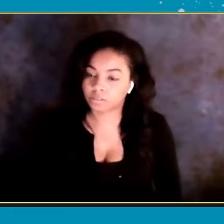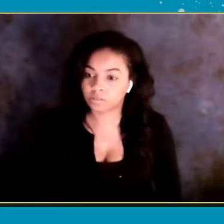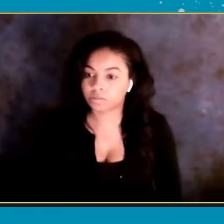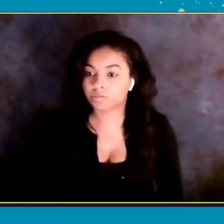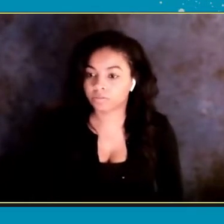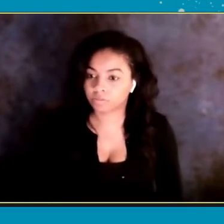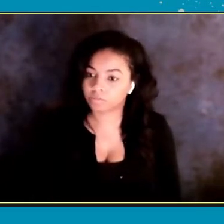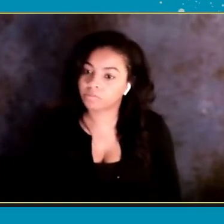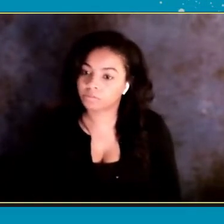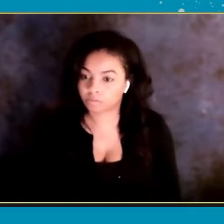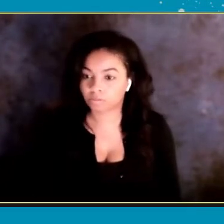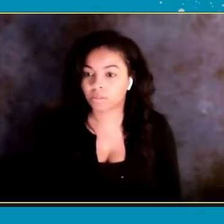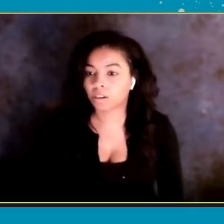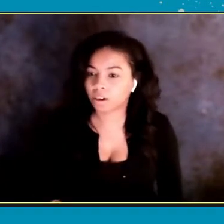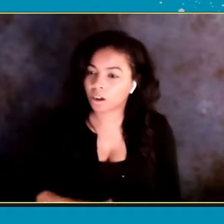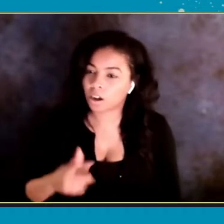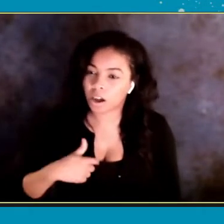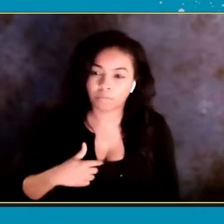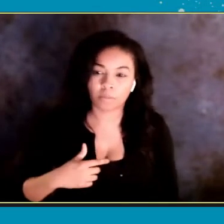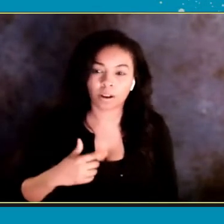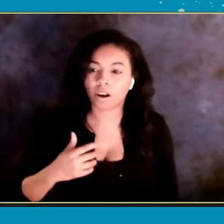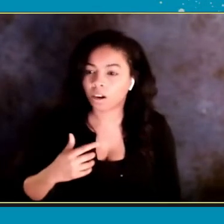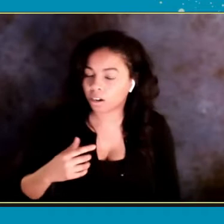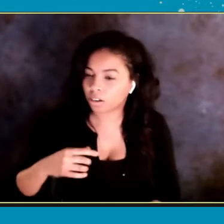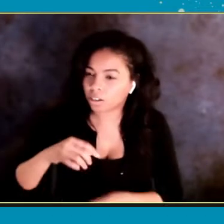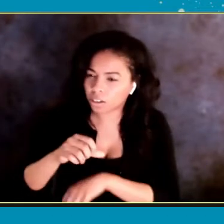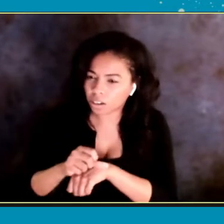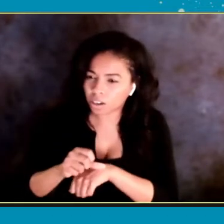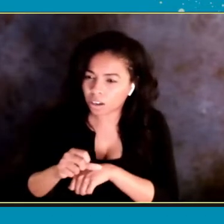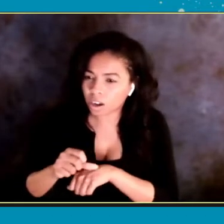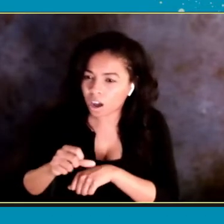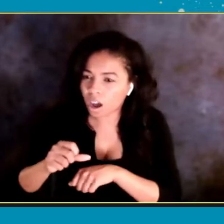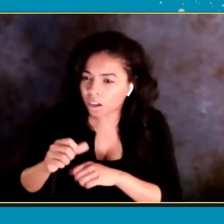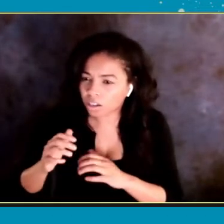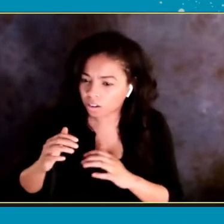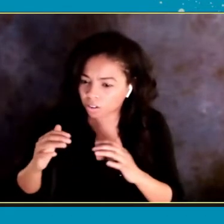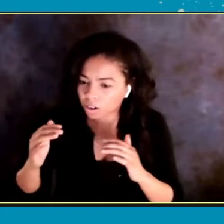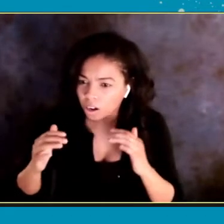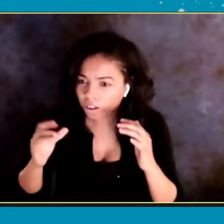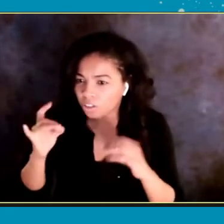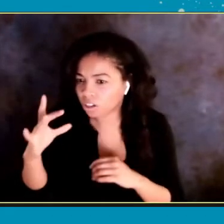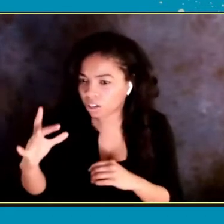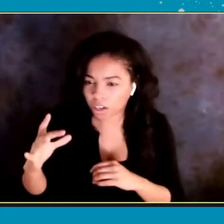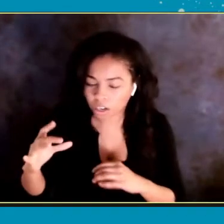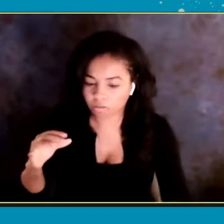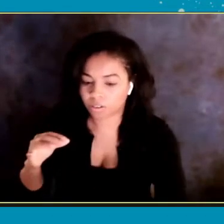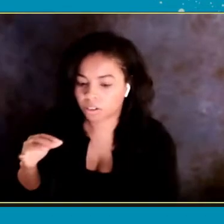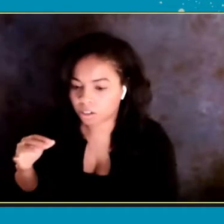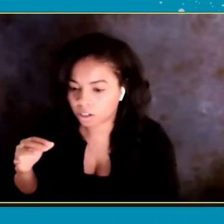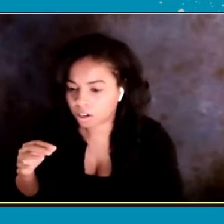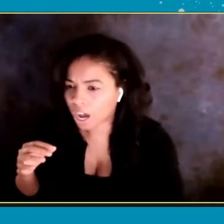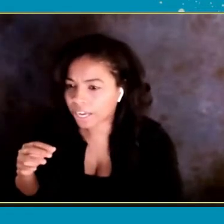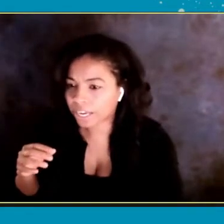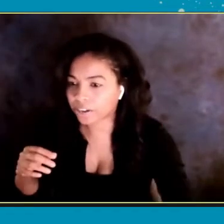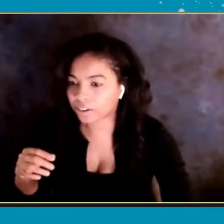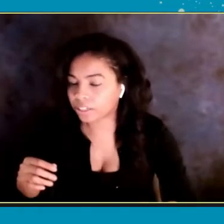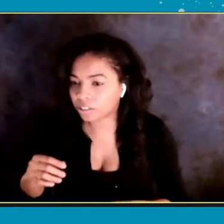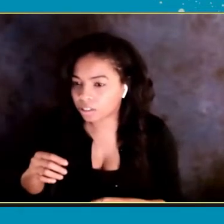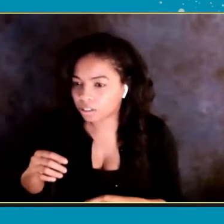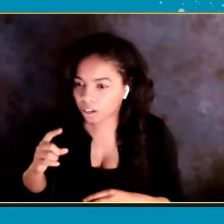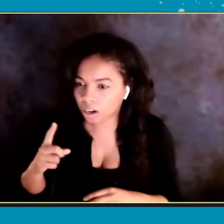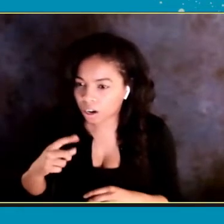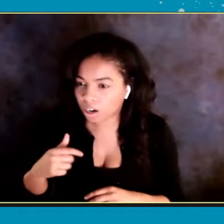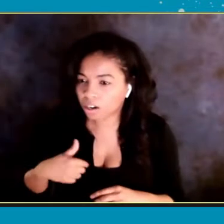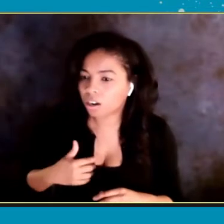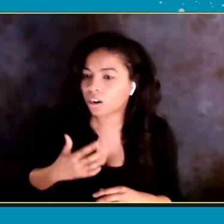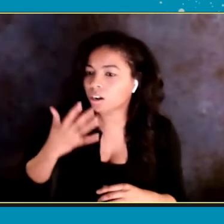Ain't no dinner from the table, ain't no food in that refrigerator. I go to